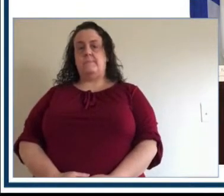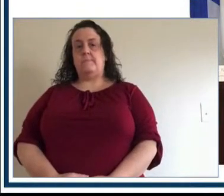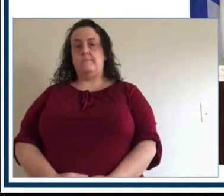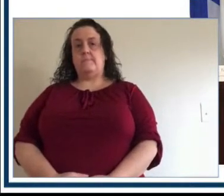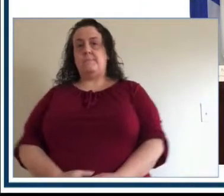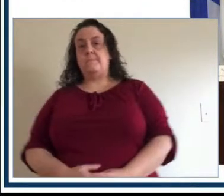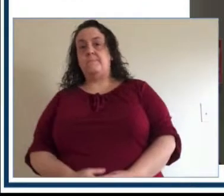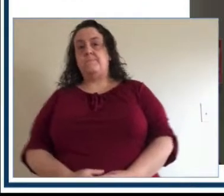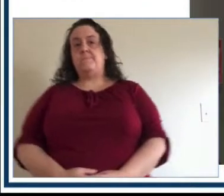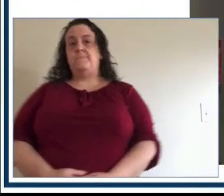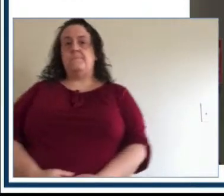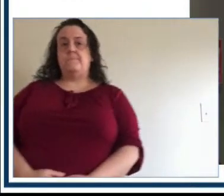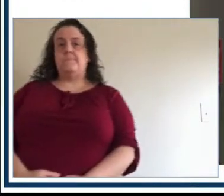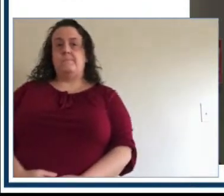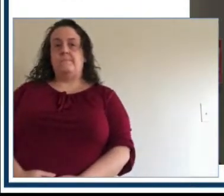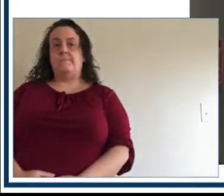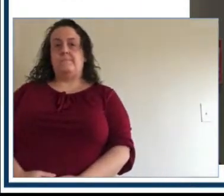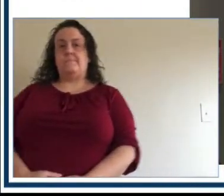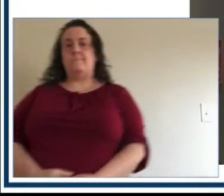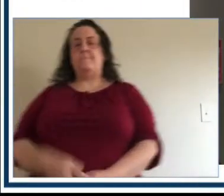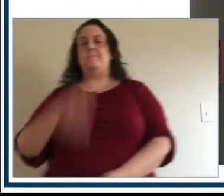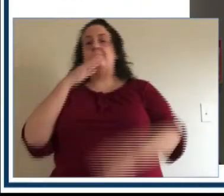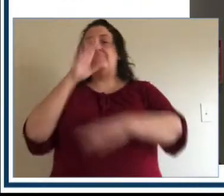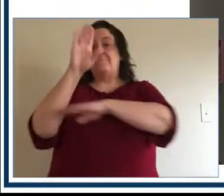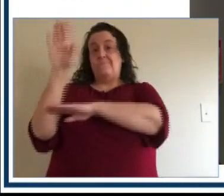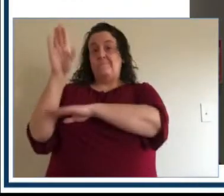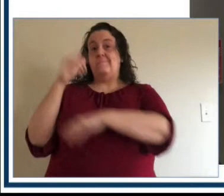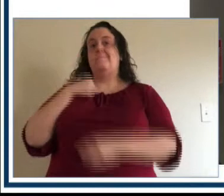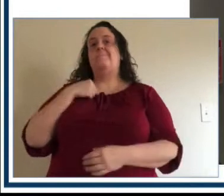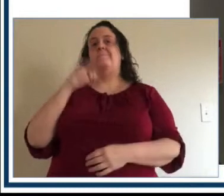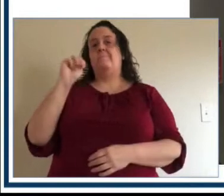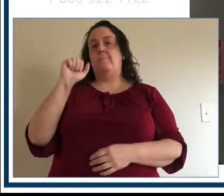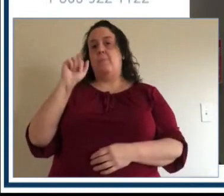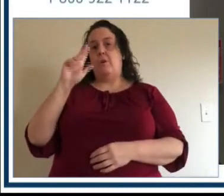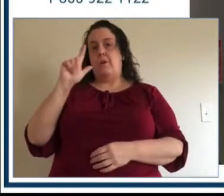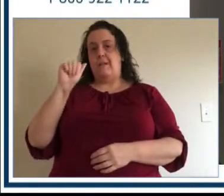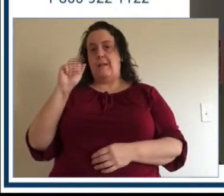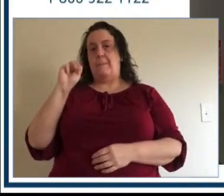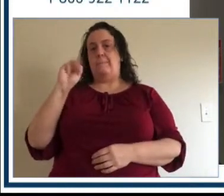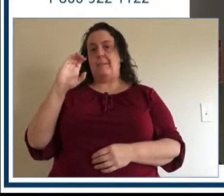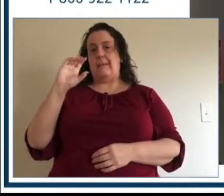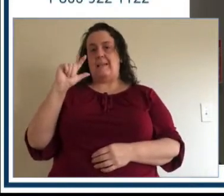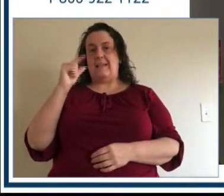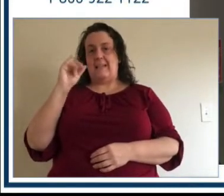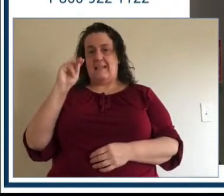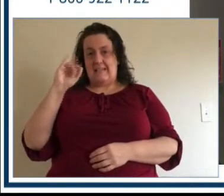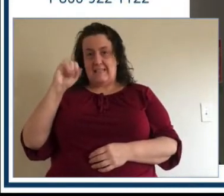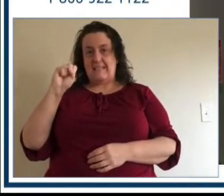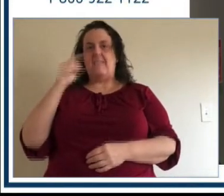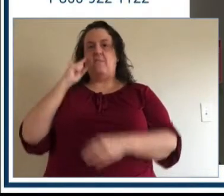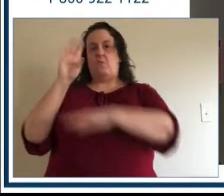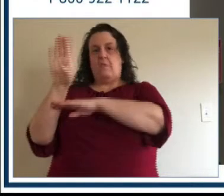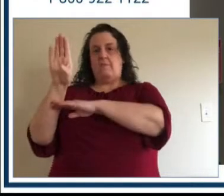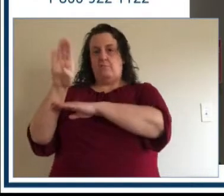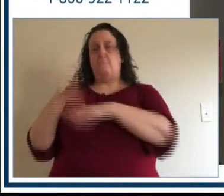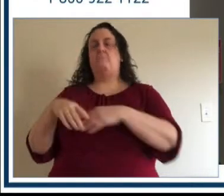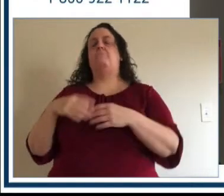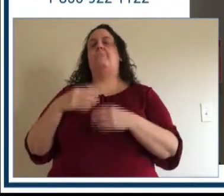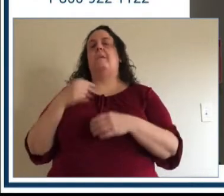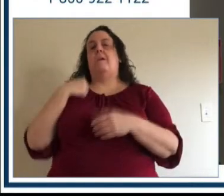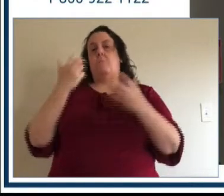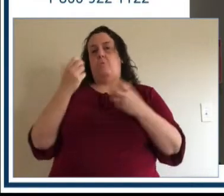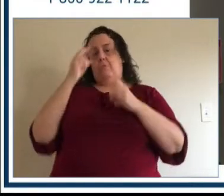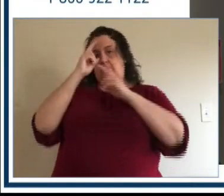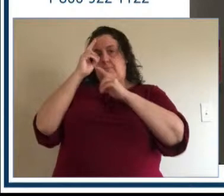Good afternoon, everyone. My name is Marla McGuinness, and I'll be your moderator for today's news conference. Before we begin, I'd like to introduce the Honourable Tim